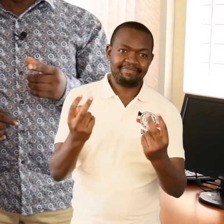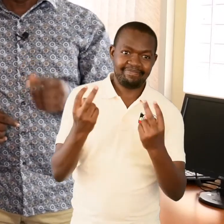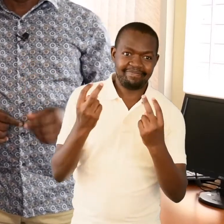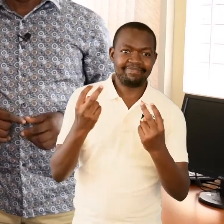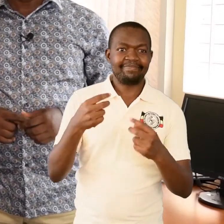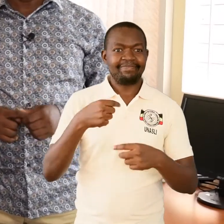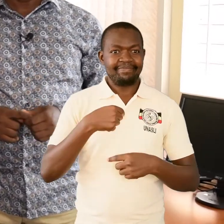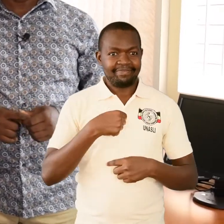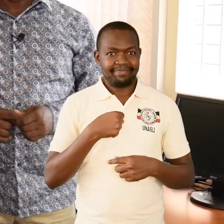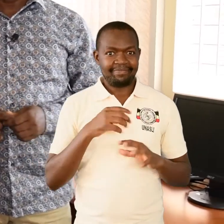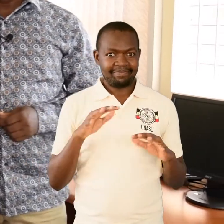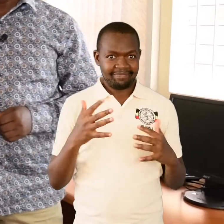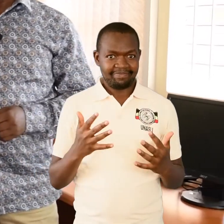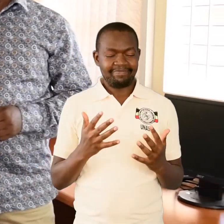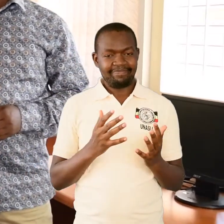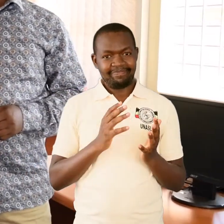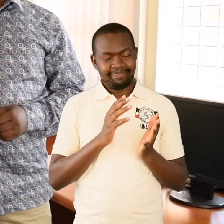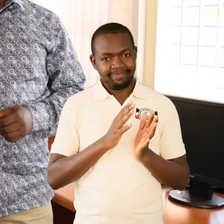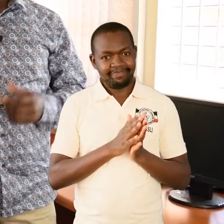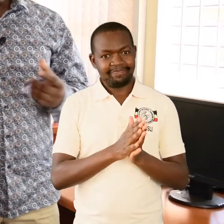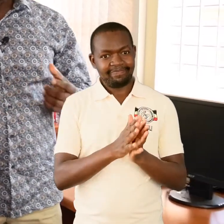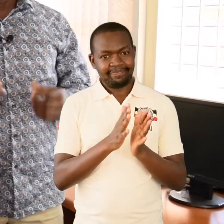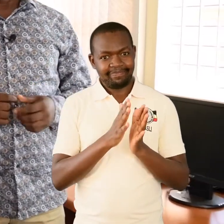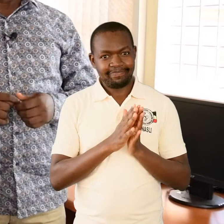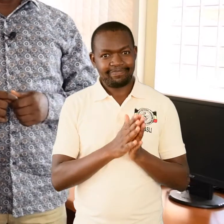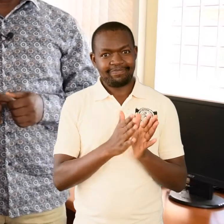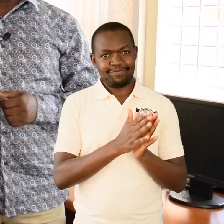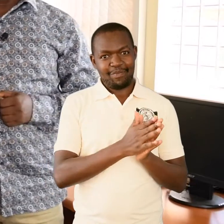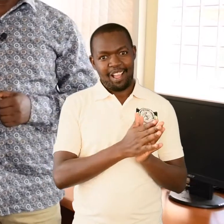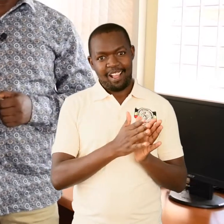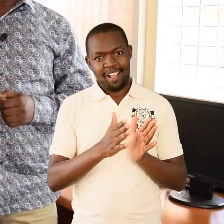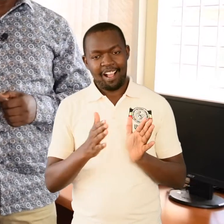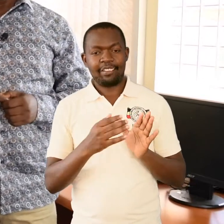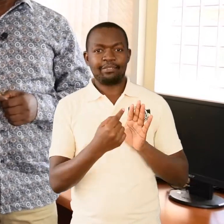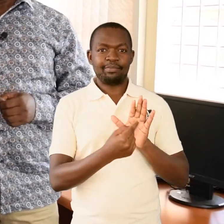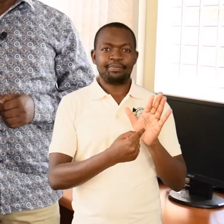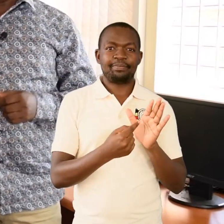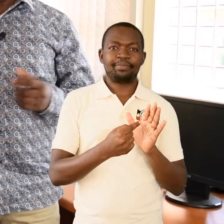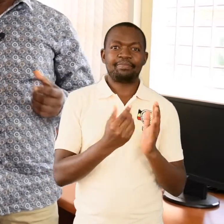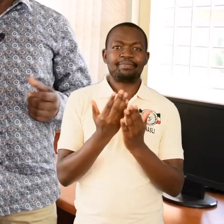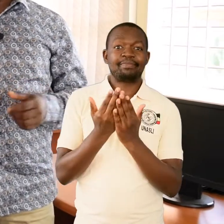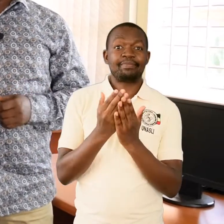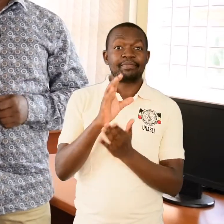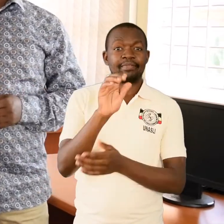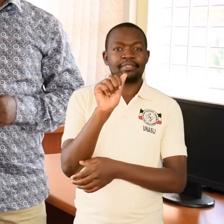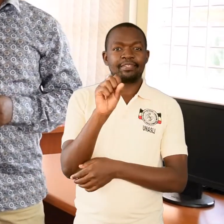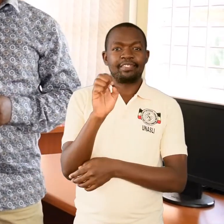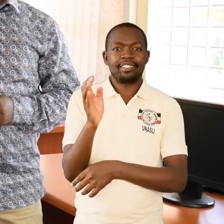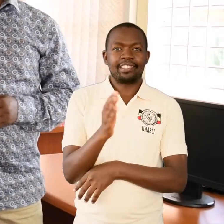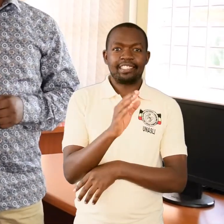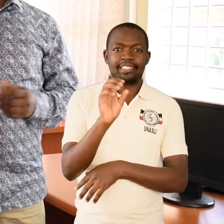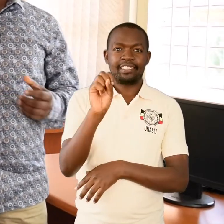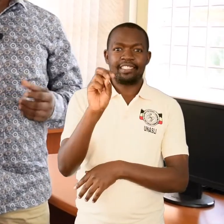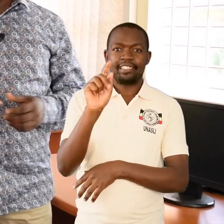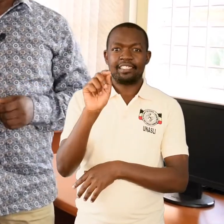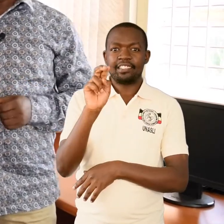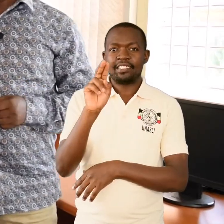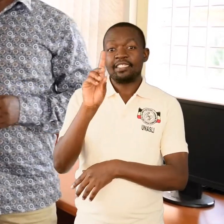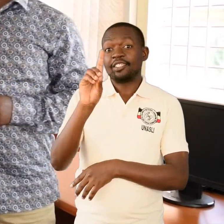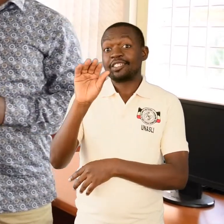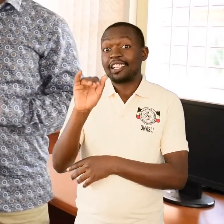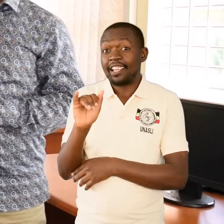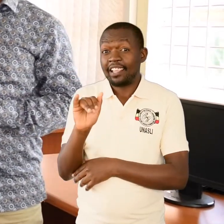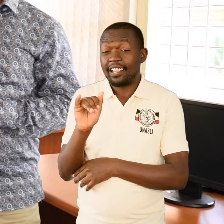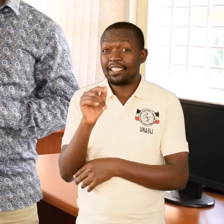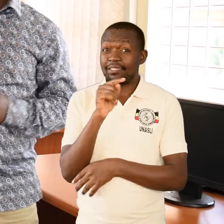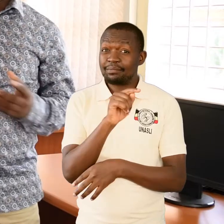I'm going to take you through a case study. And this case study is written